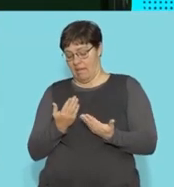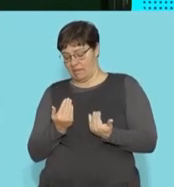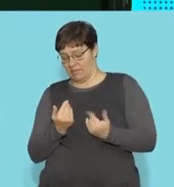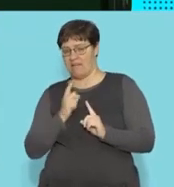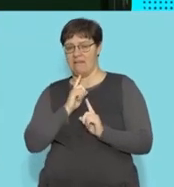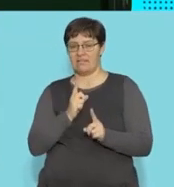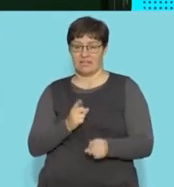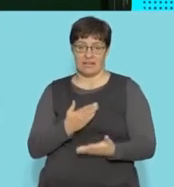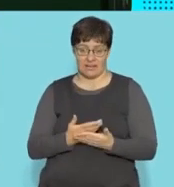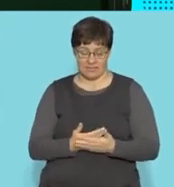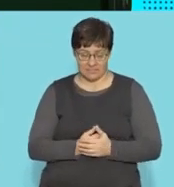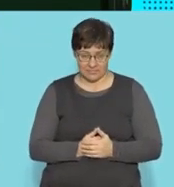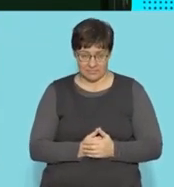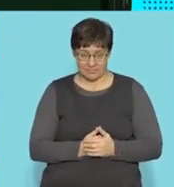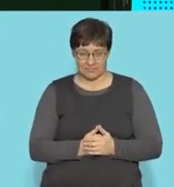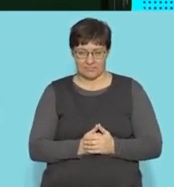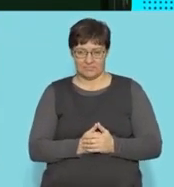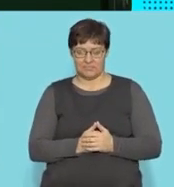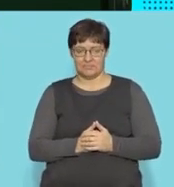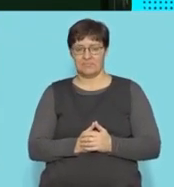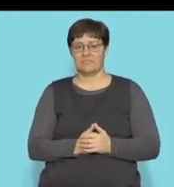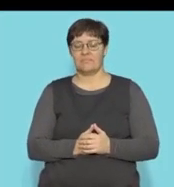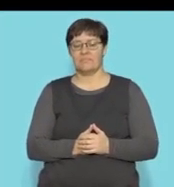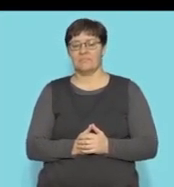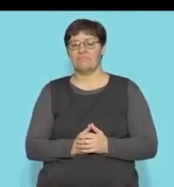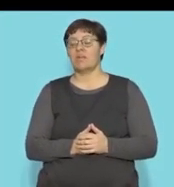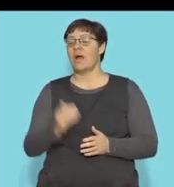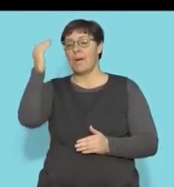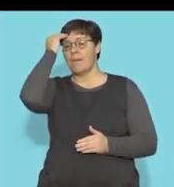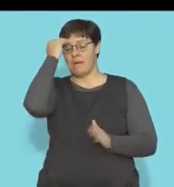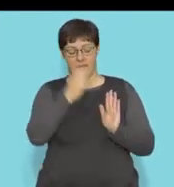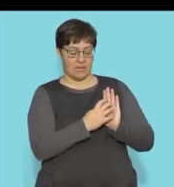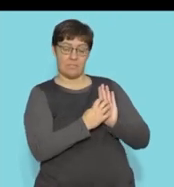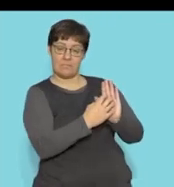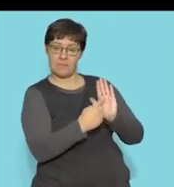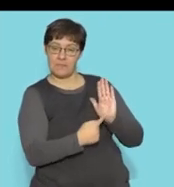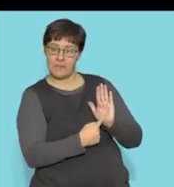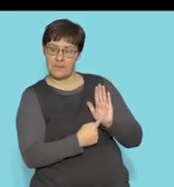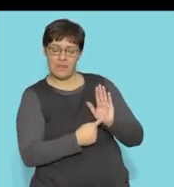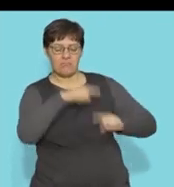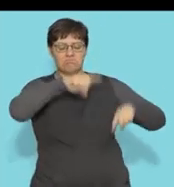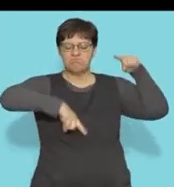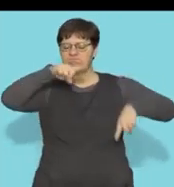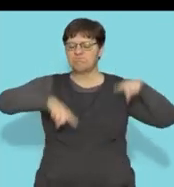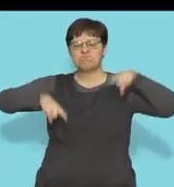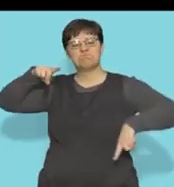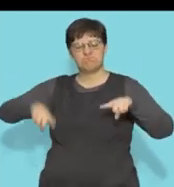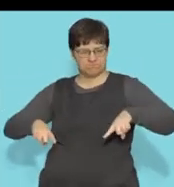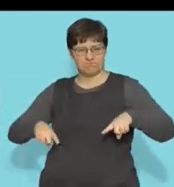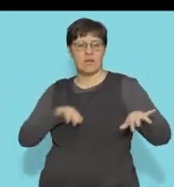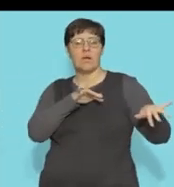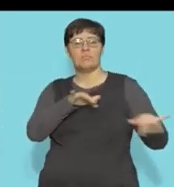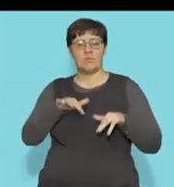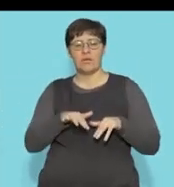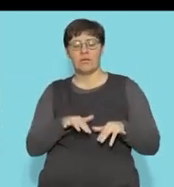must expect. So if we look at our mind map, looking at all the different